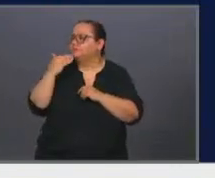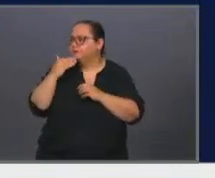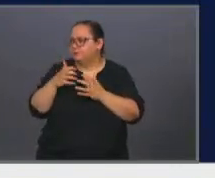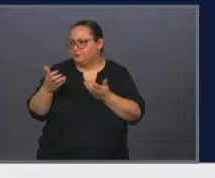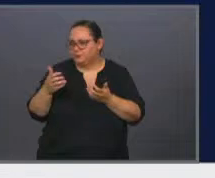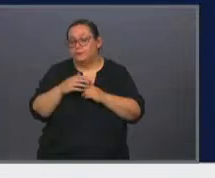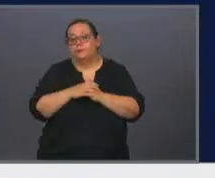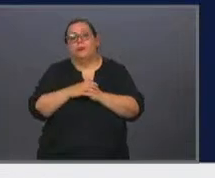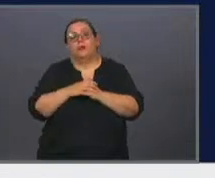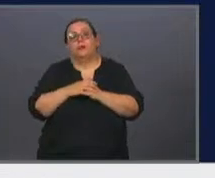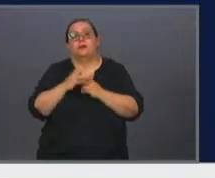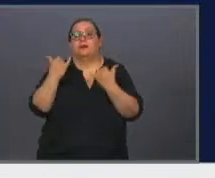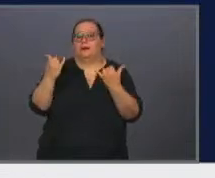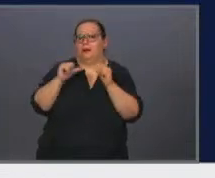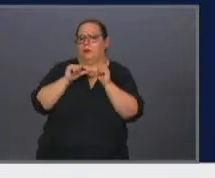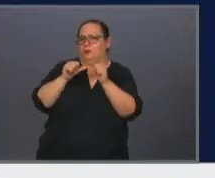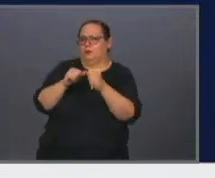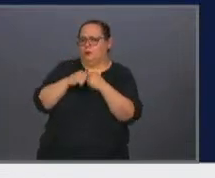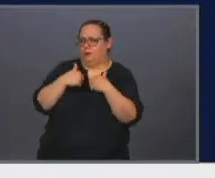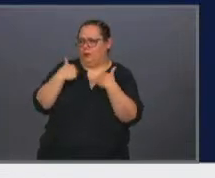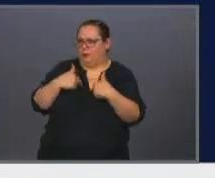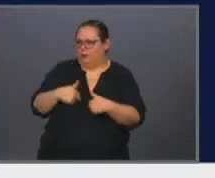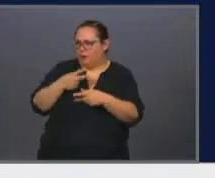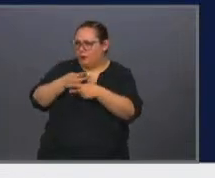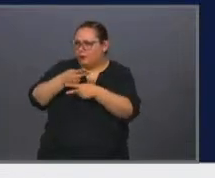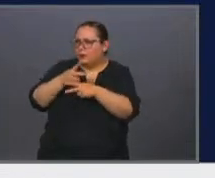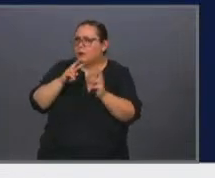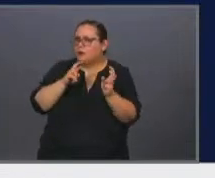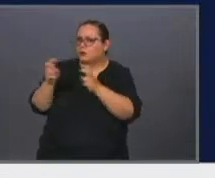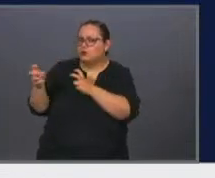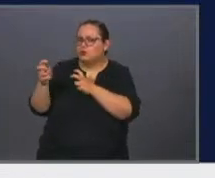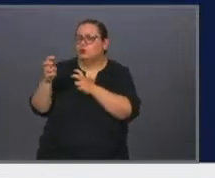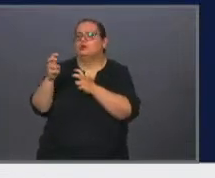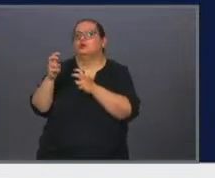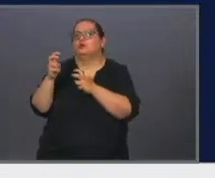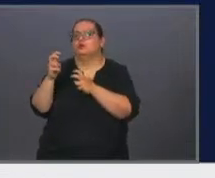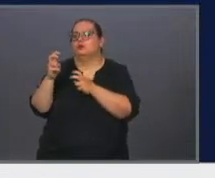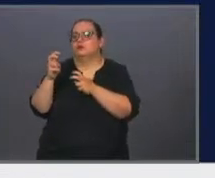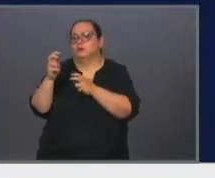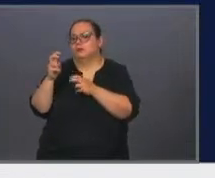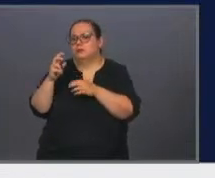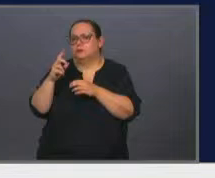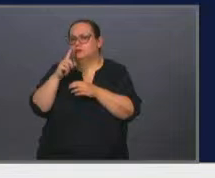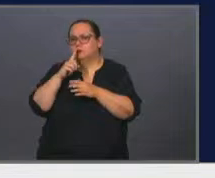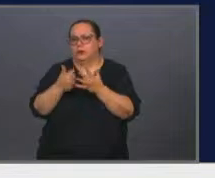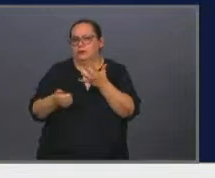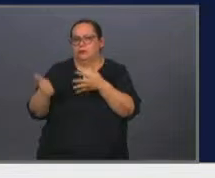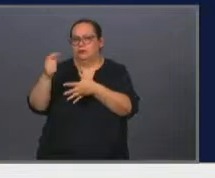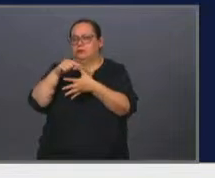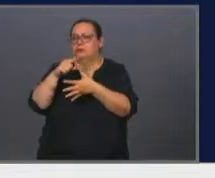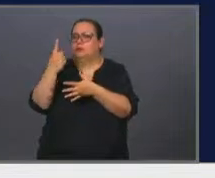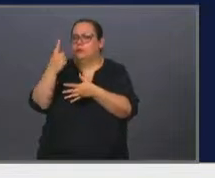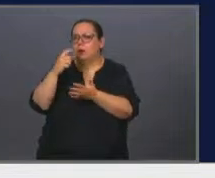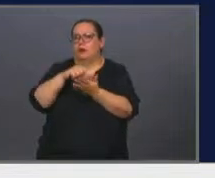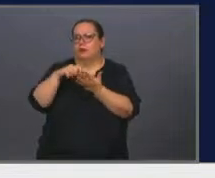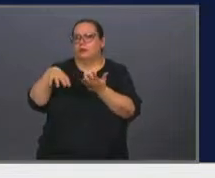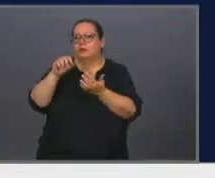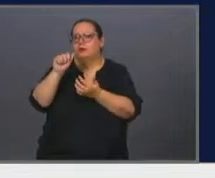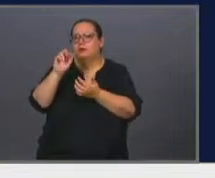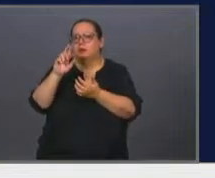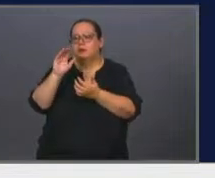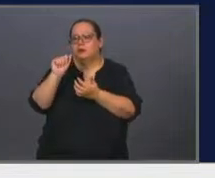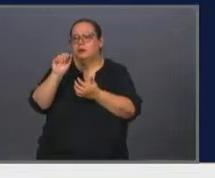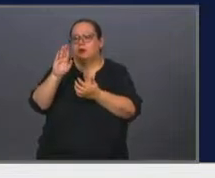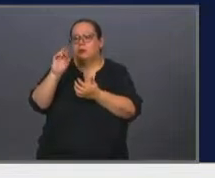let's continue with some healthcare issues that are top of mind, one of those being abortion. Do you consider abortion